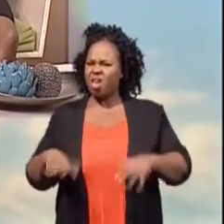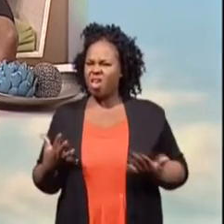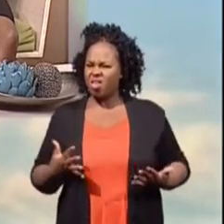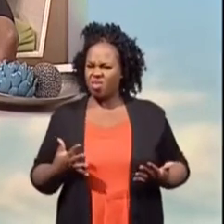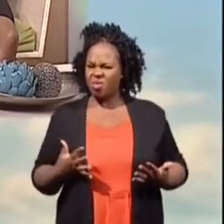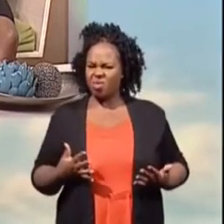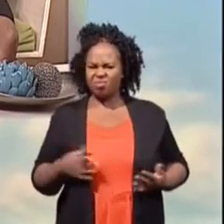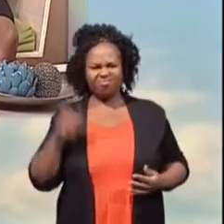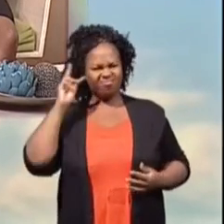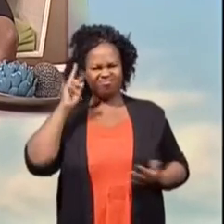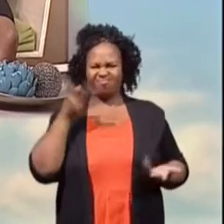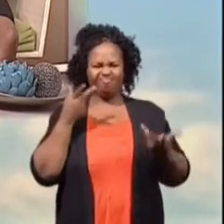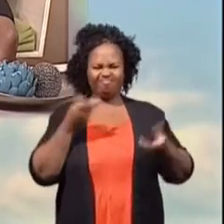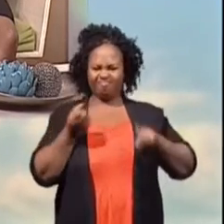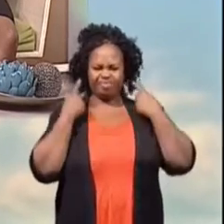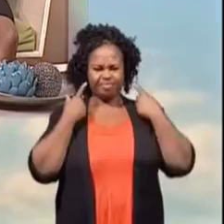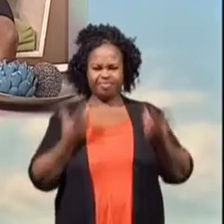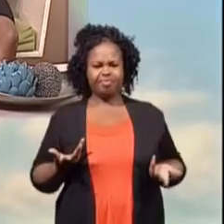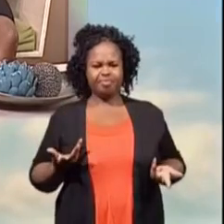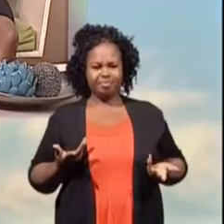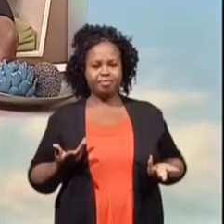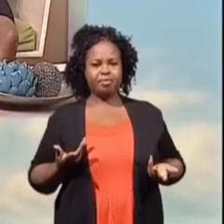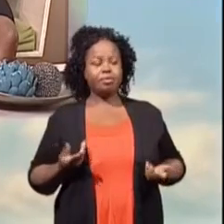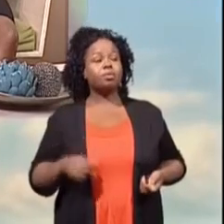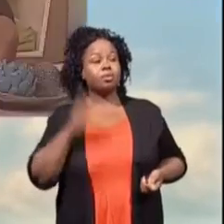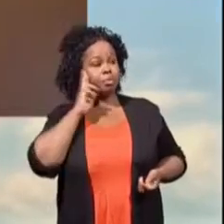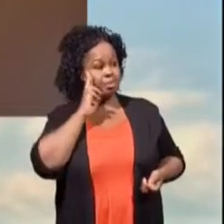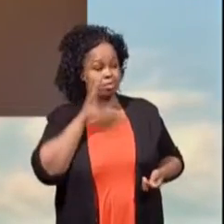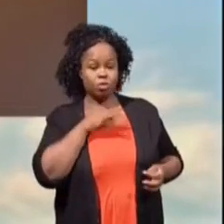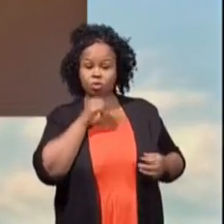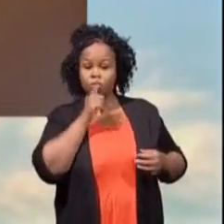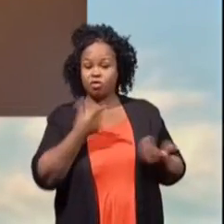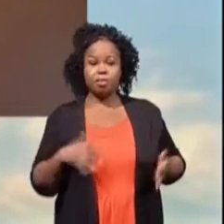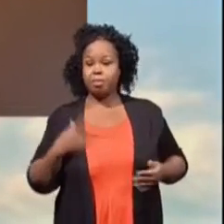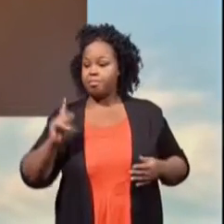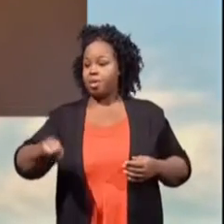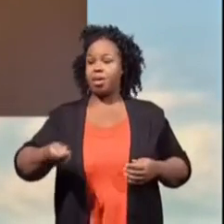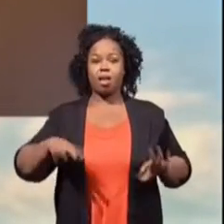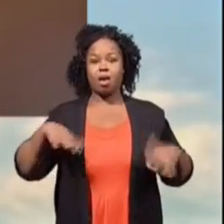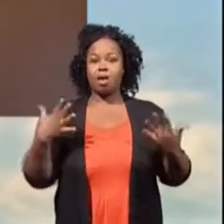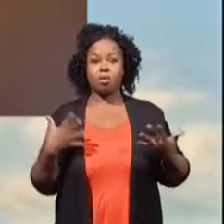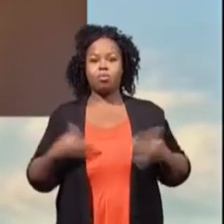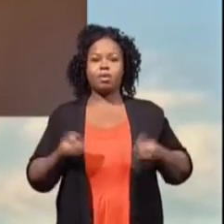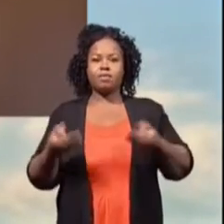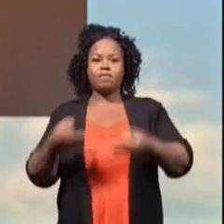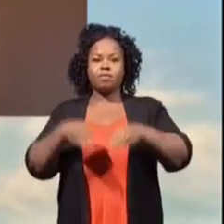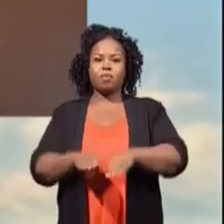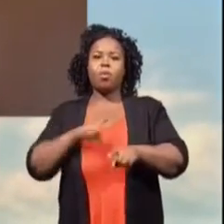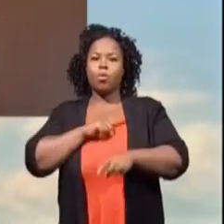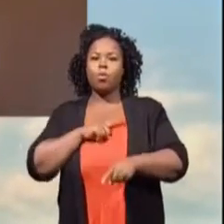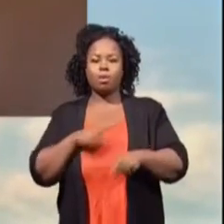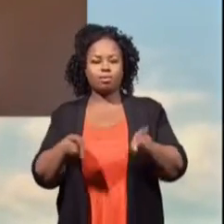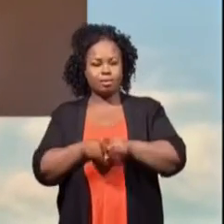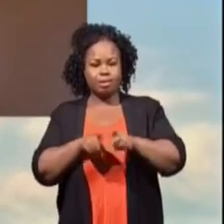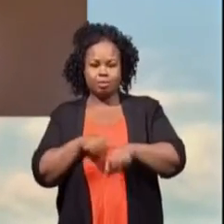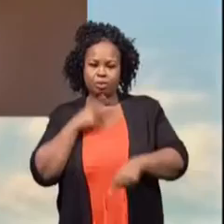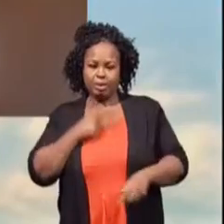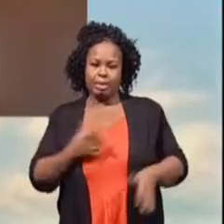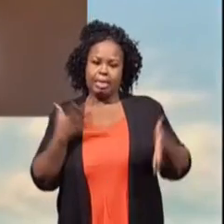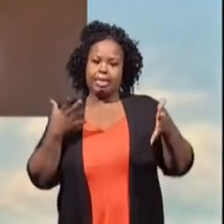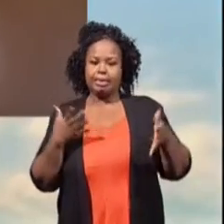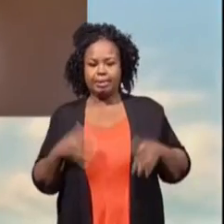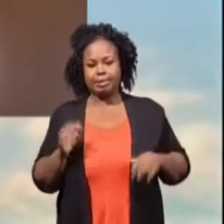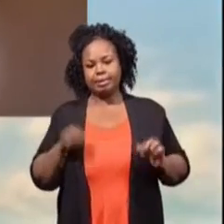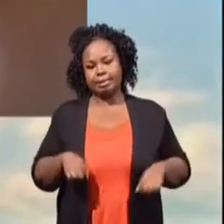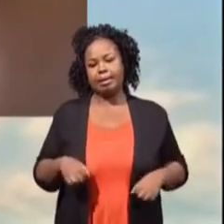phe yena it doesn't make sense about there's no paid work man le mafung there's no paid work man mafumane ke taba di sentiments